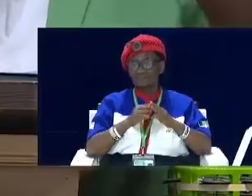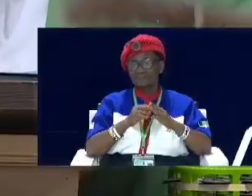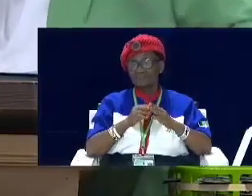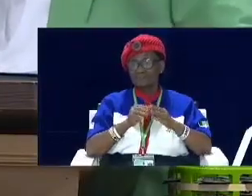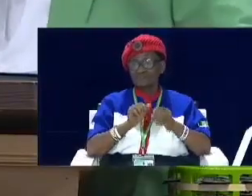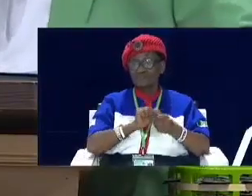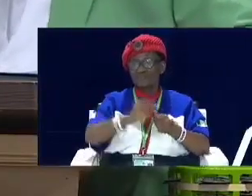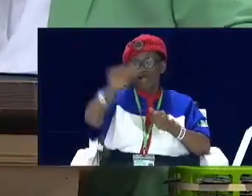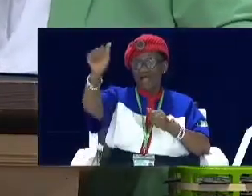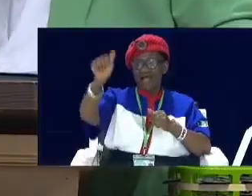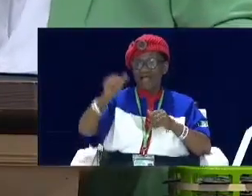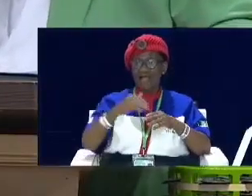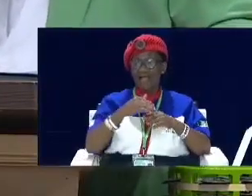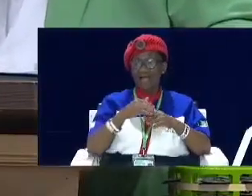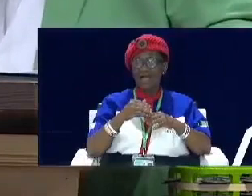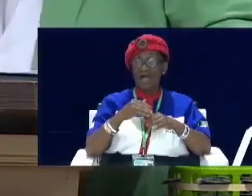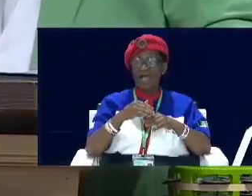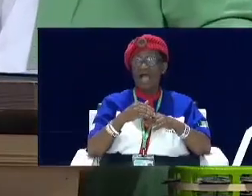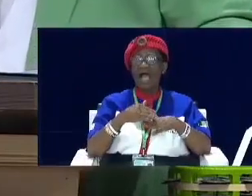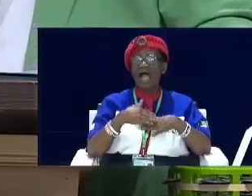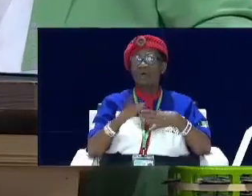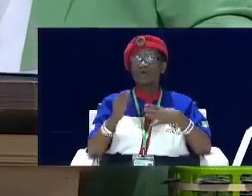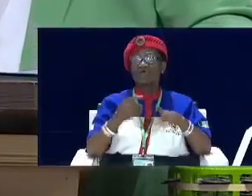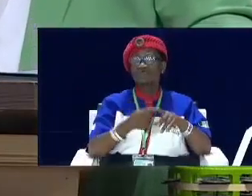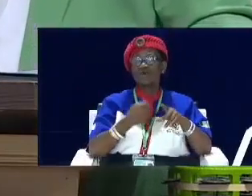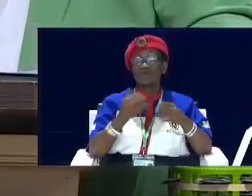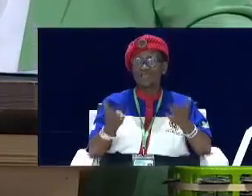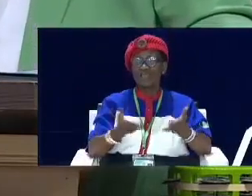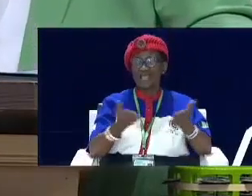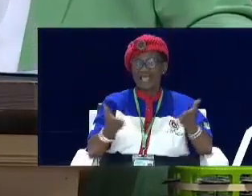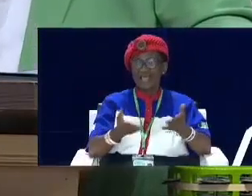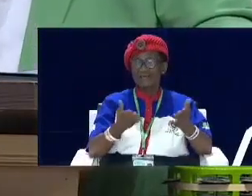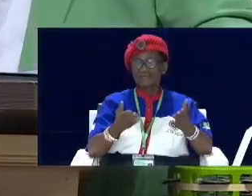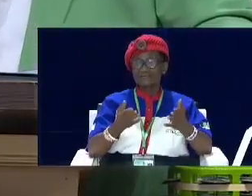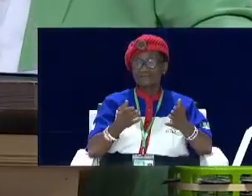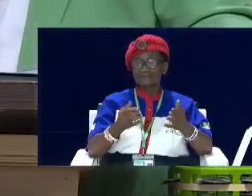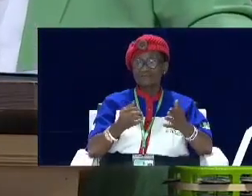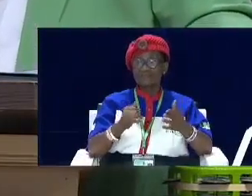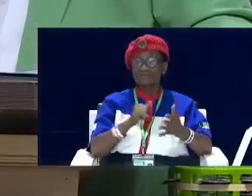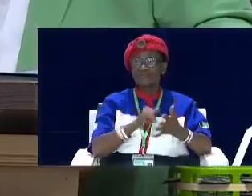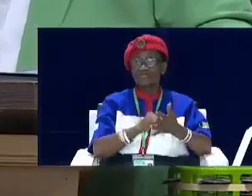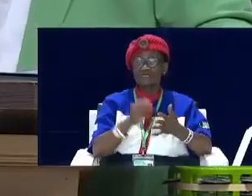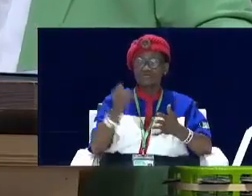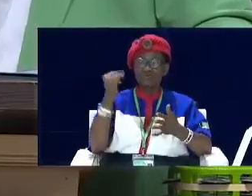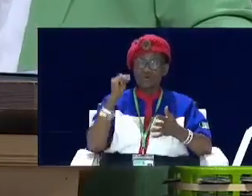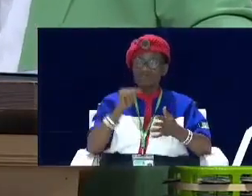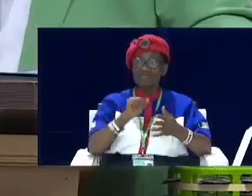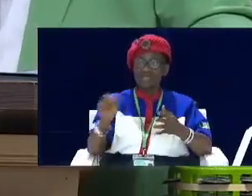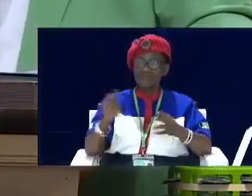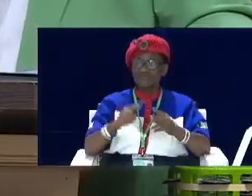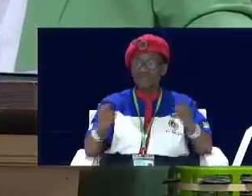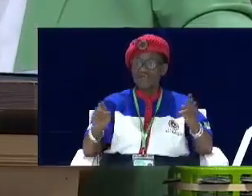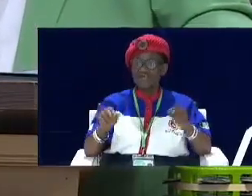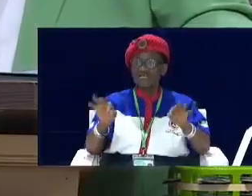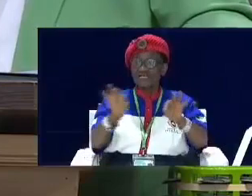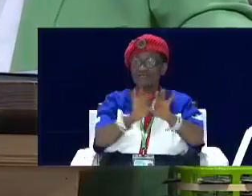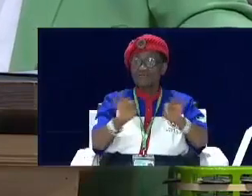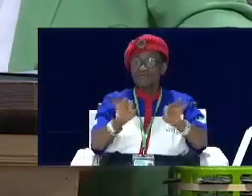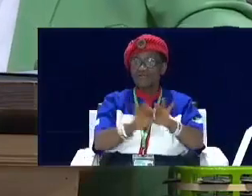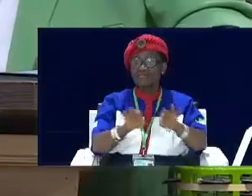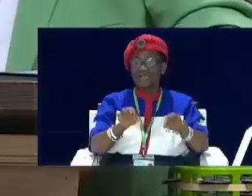far away from here. It was a very important meeting I had to attend.